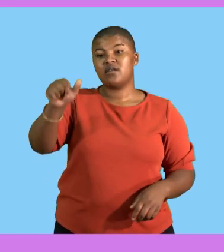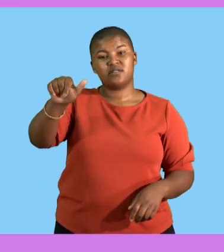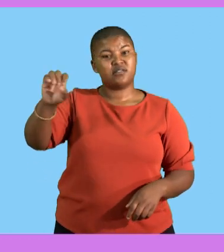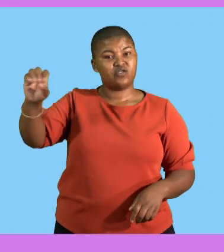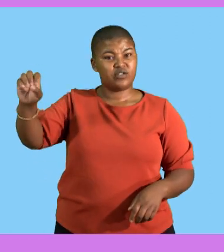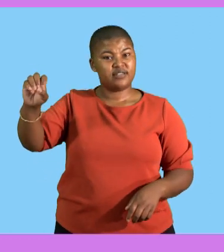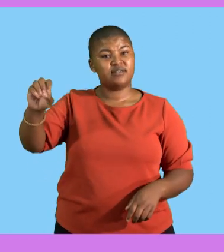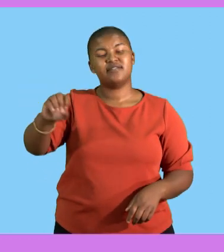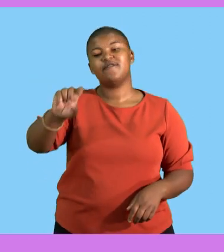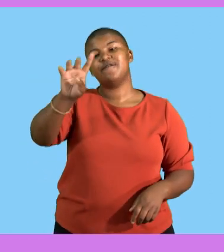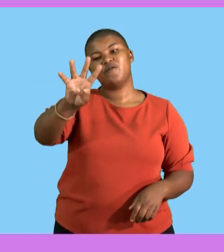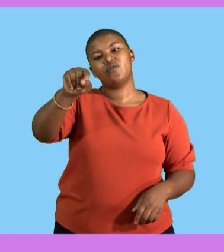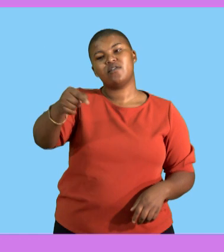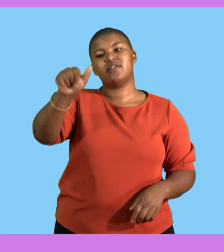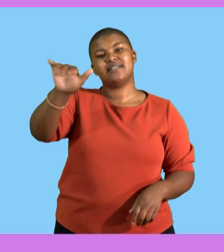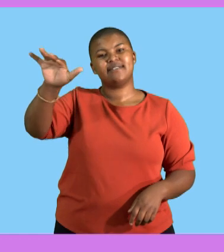4,650,